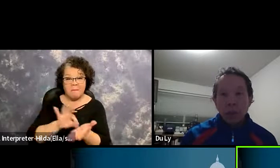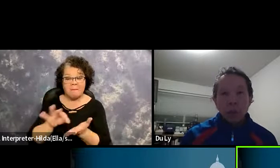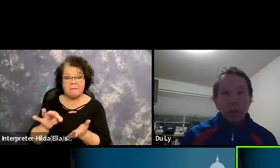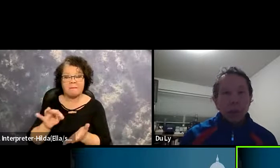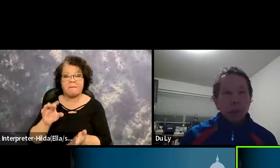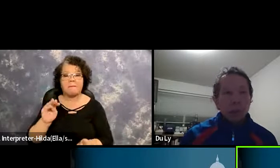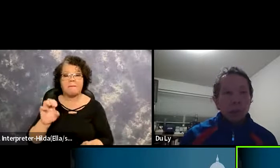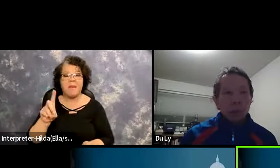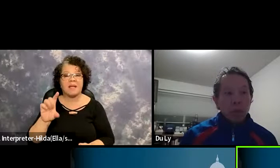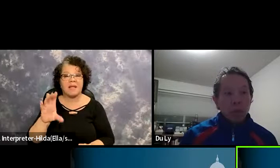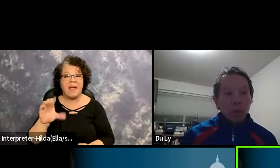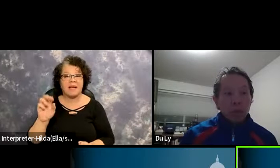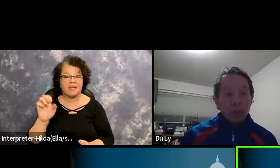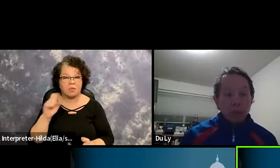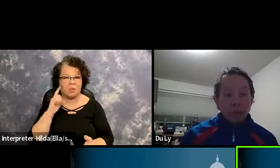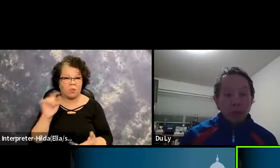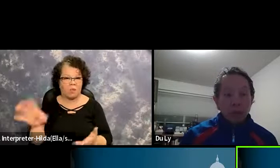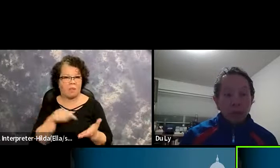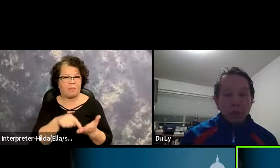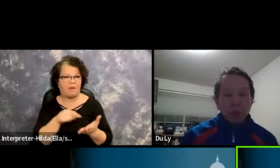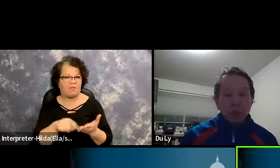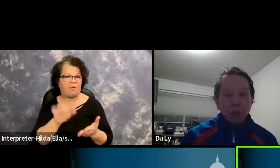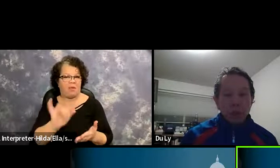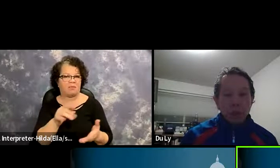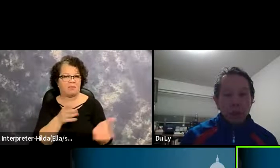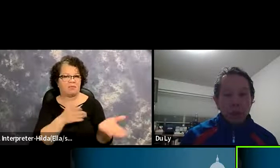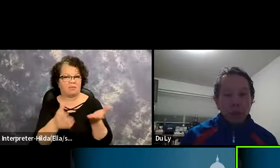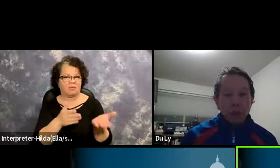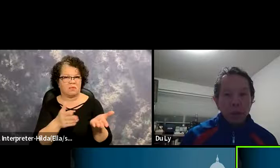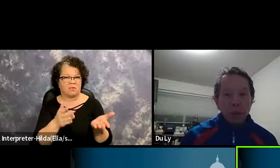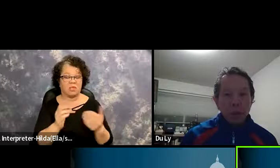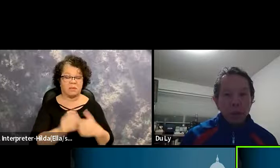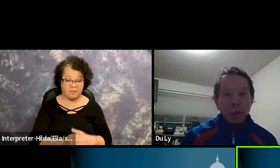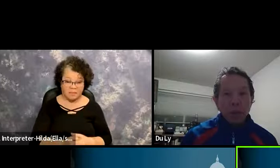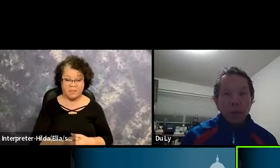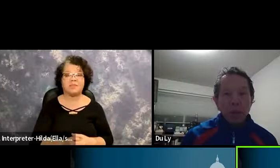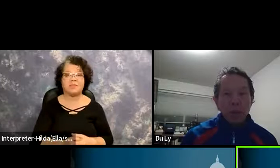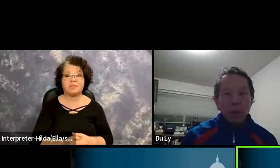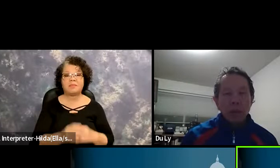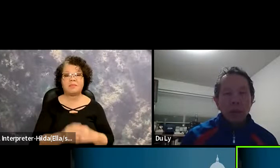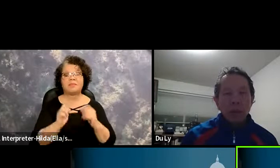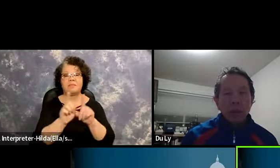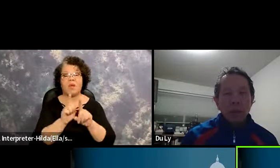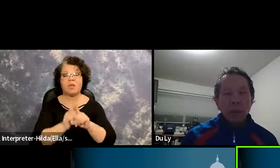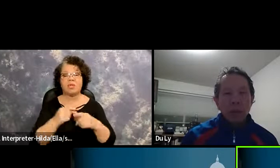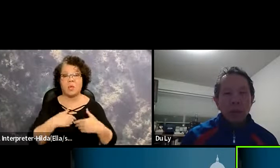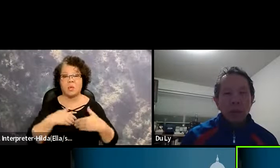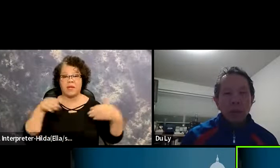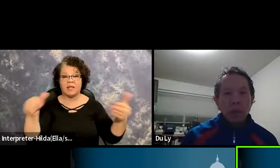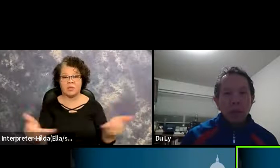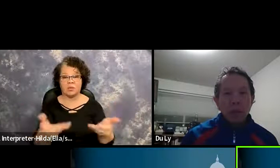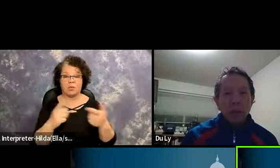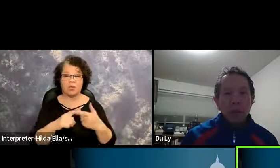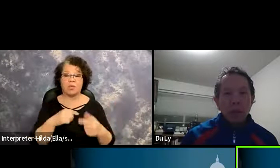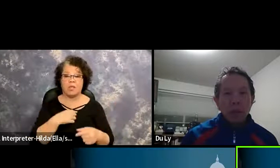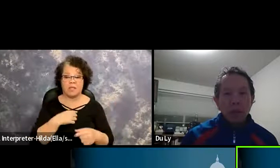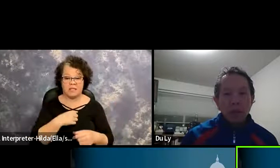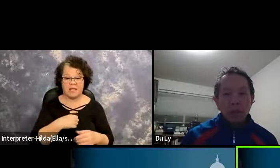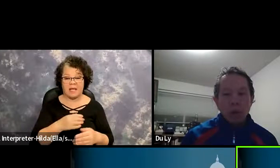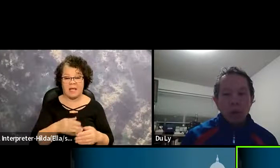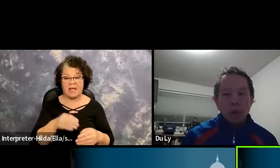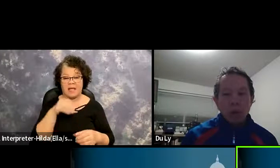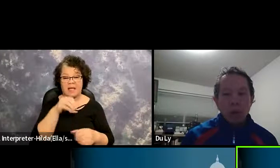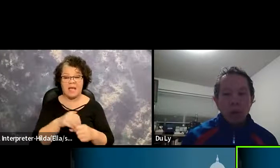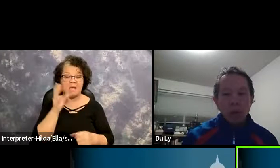life-saving service that is provided by so many in our state. I also introduced the end parent pay policy for the